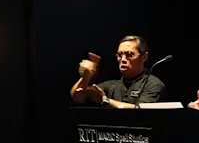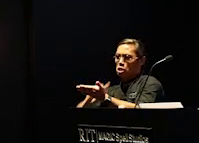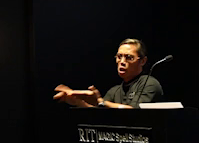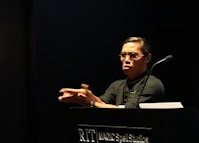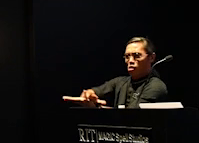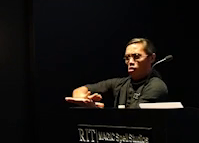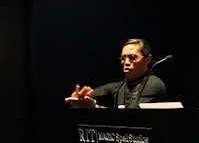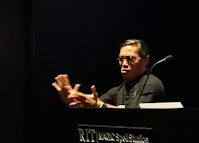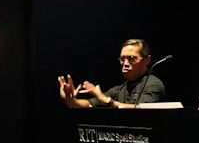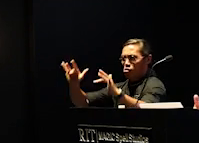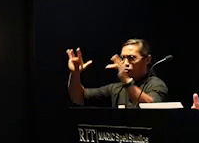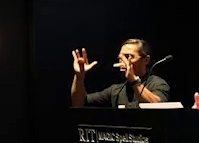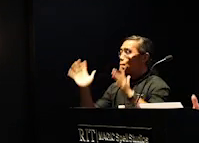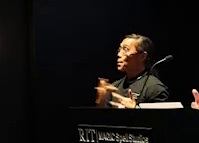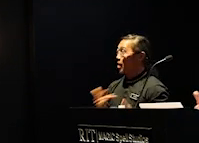think. But